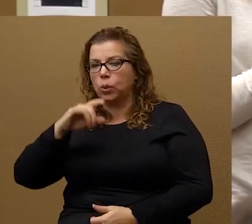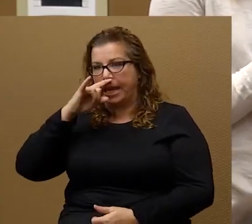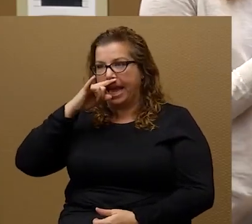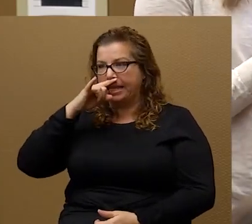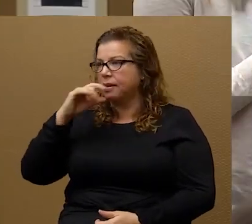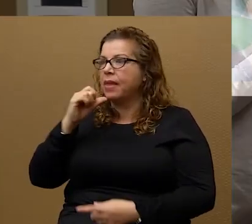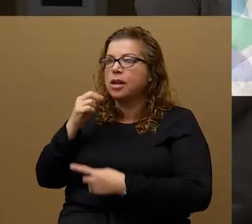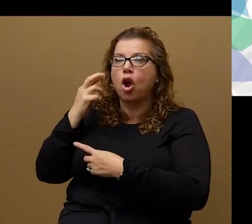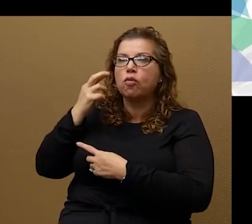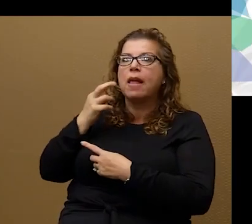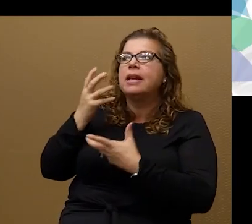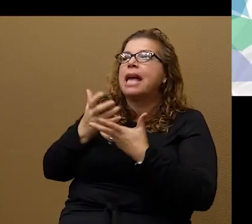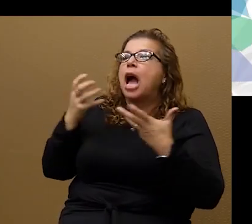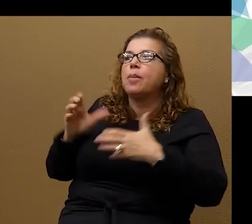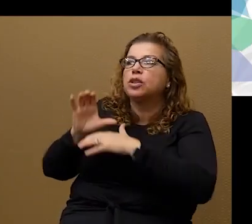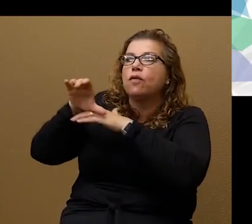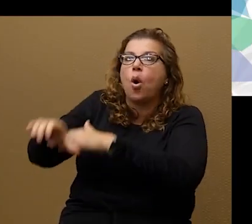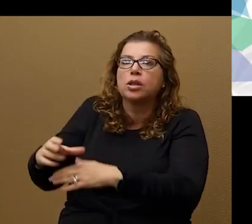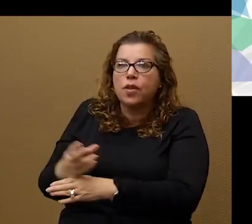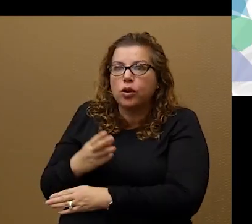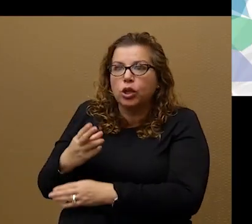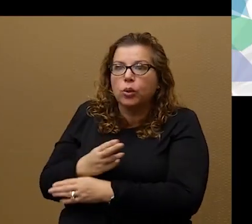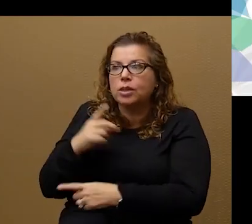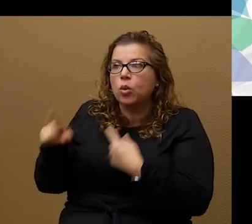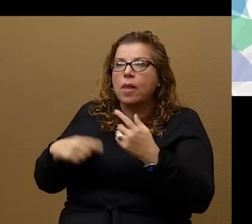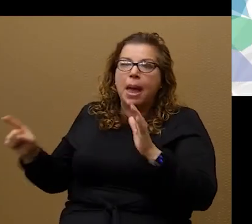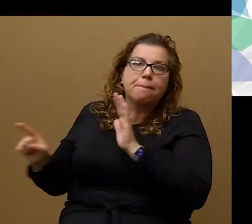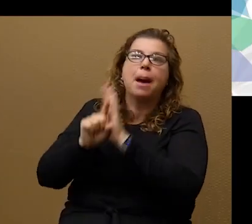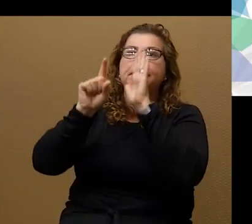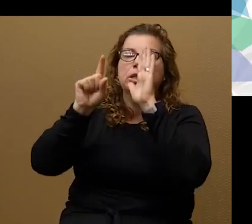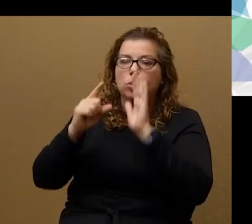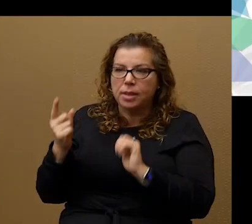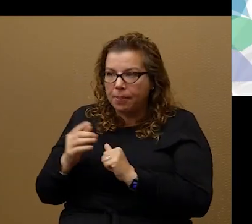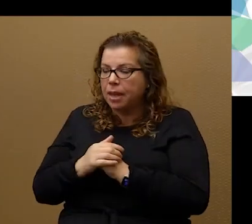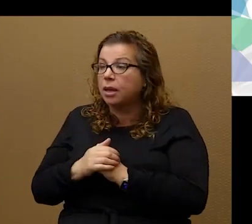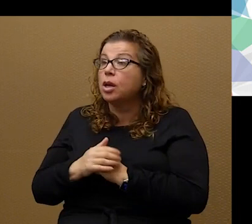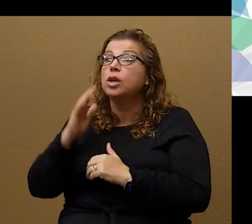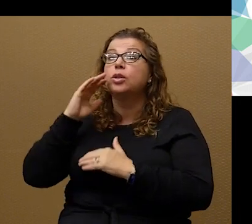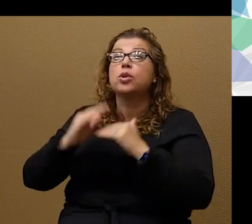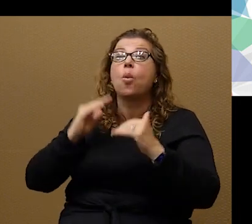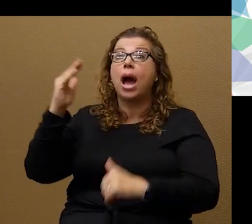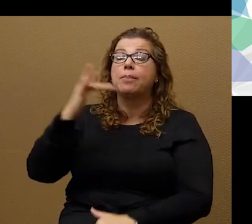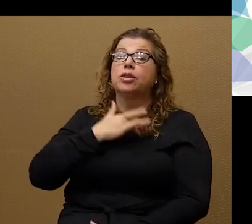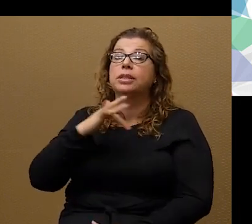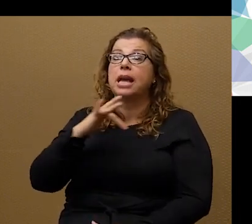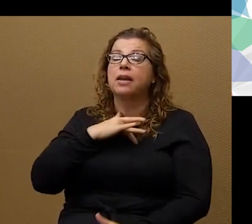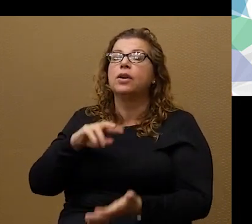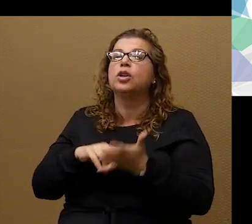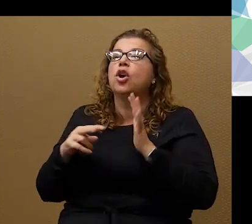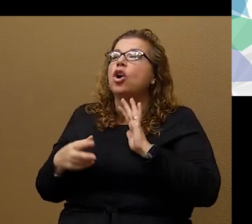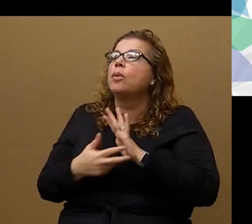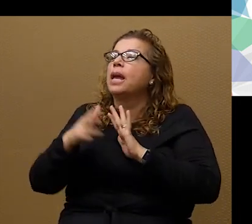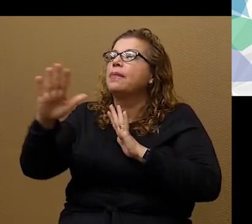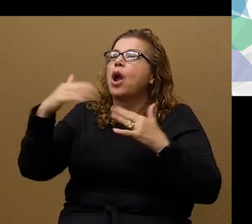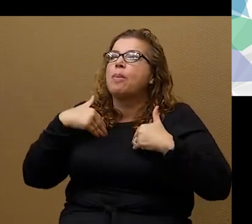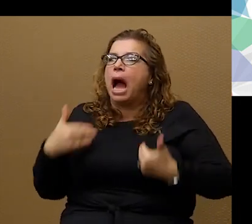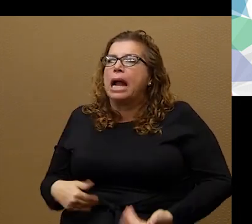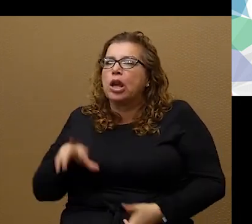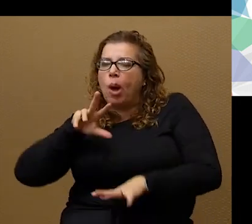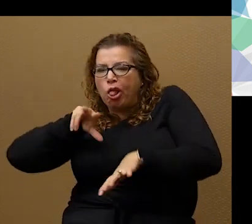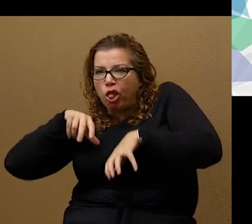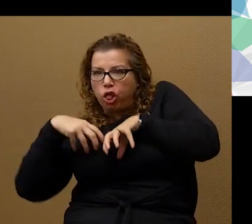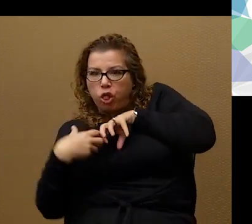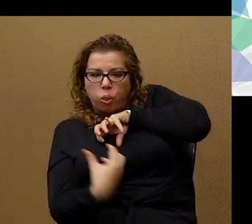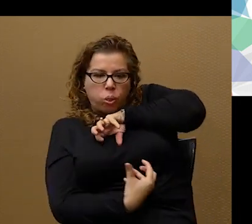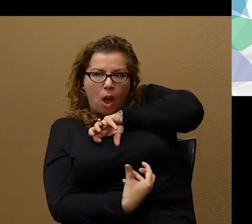exerting. So our hypersensitive, they might place their body in strange positions. They might turn